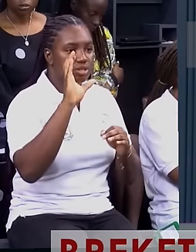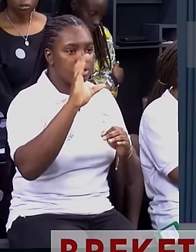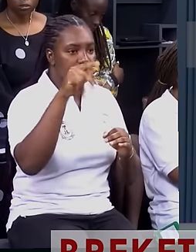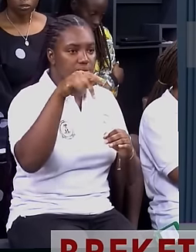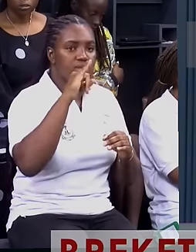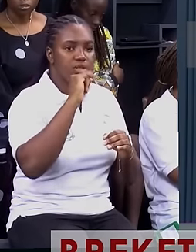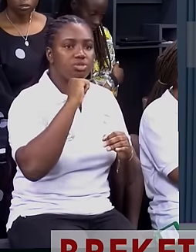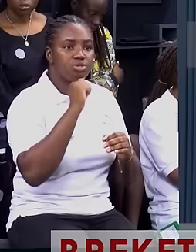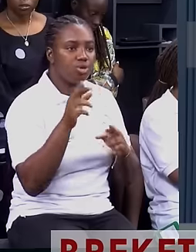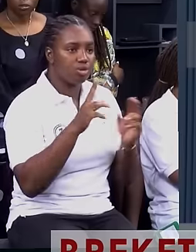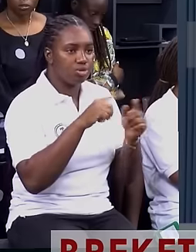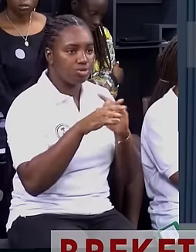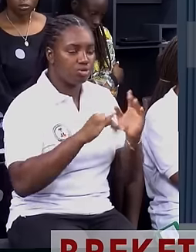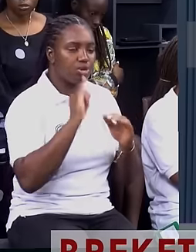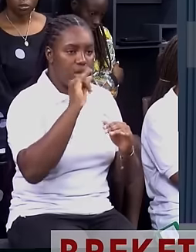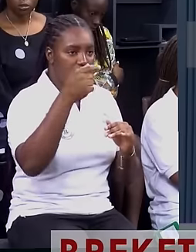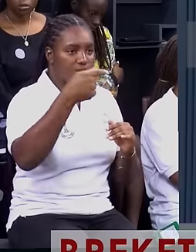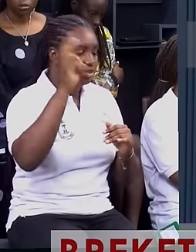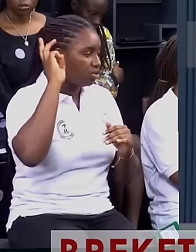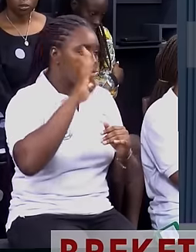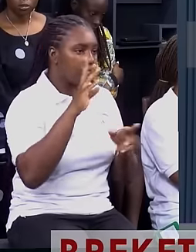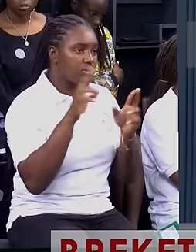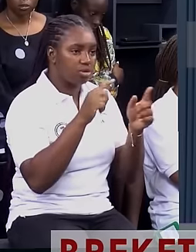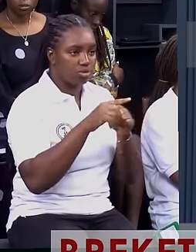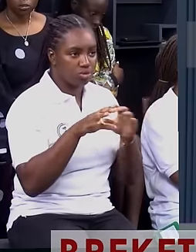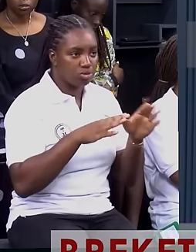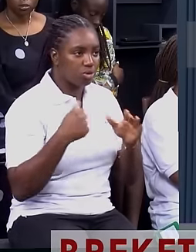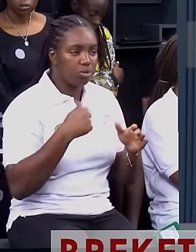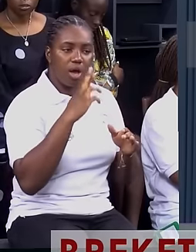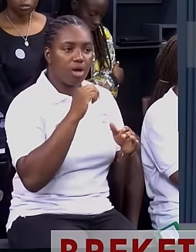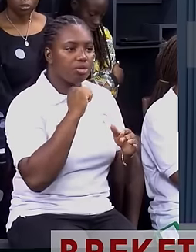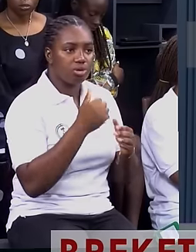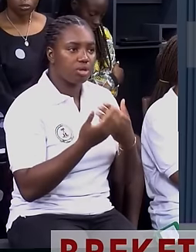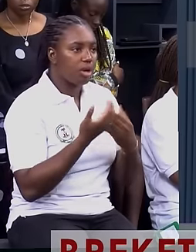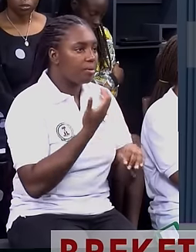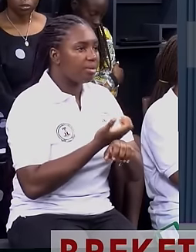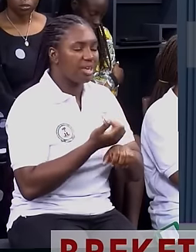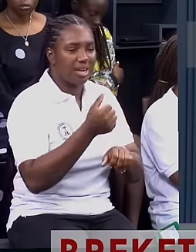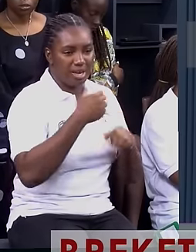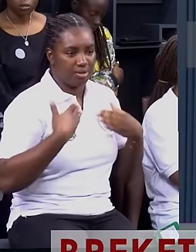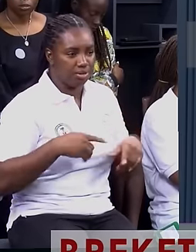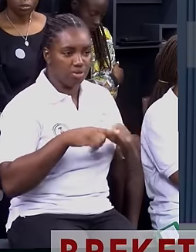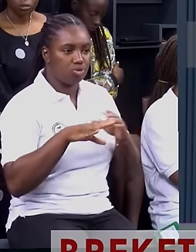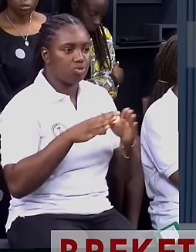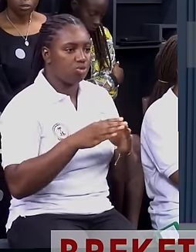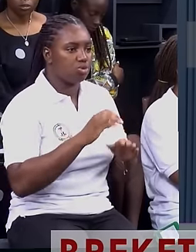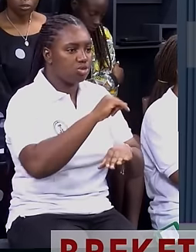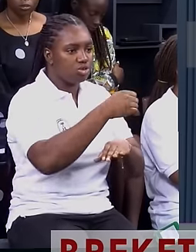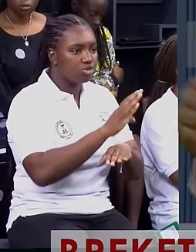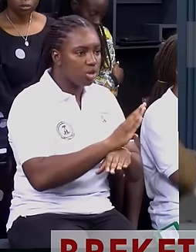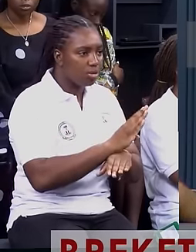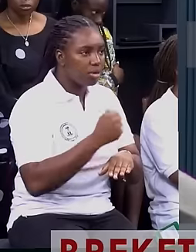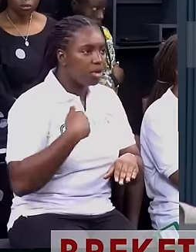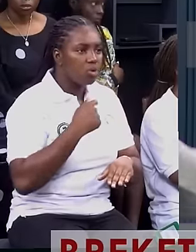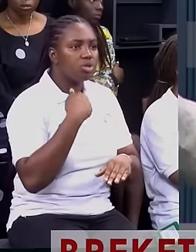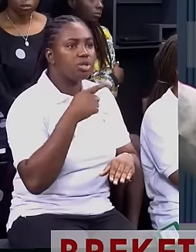the IG will be ready to do. We are not begging anybody to do his or her job. When they